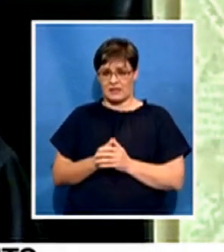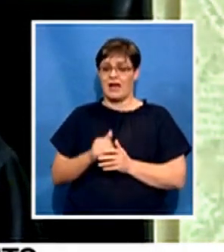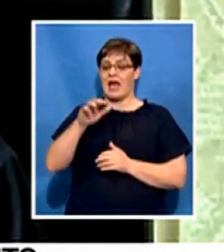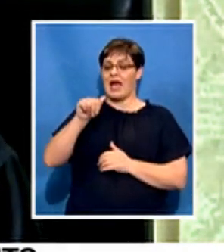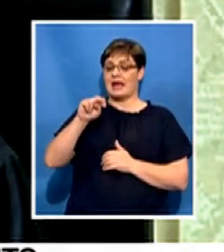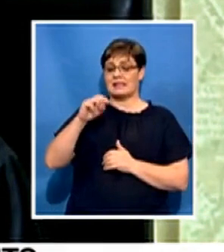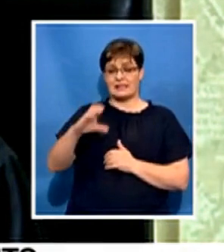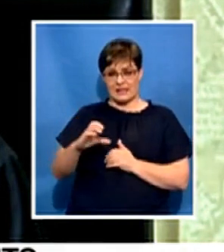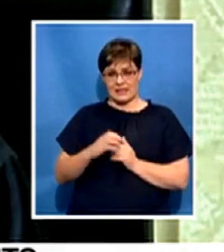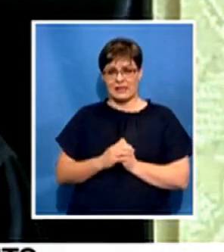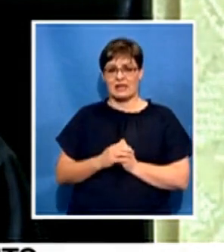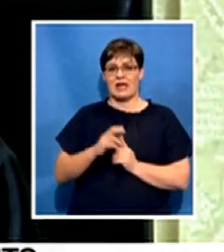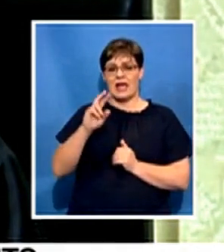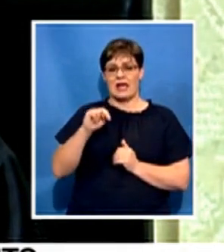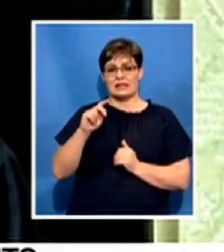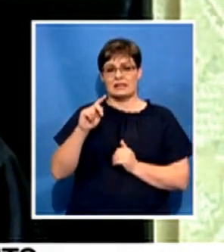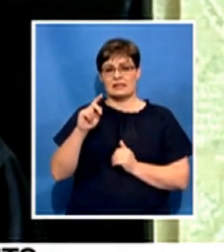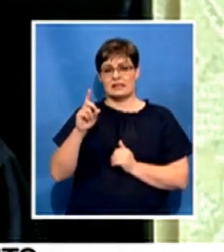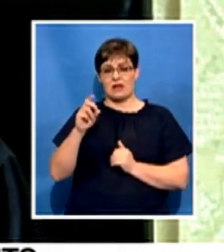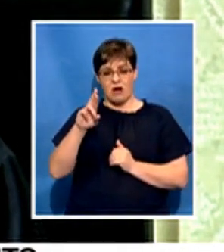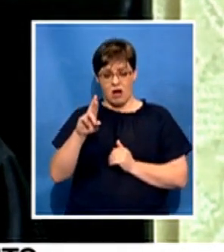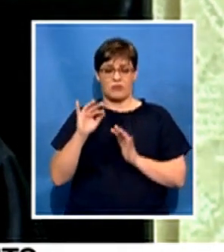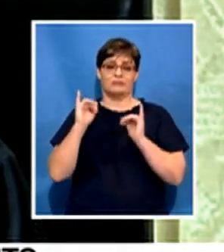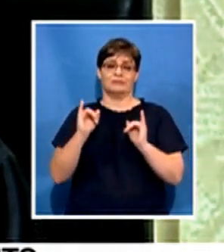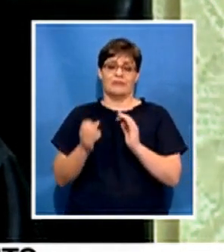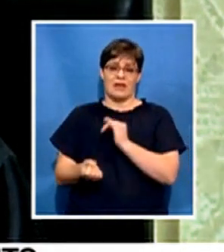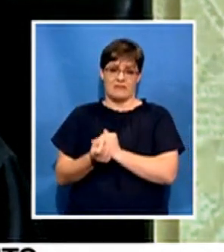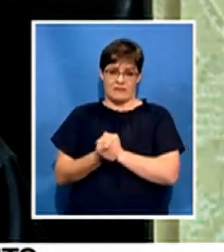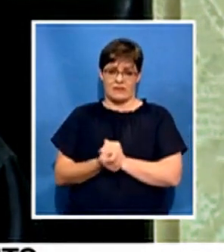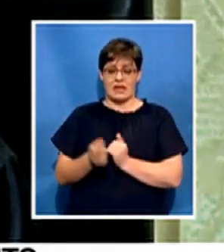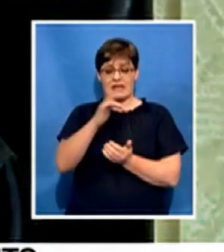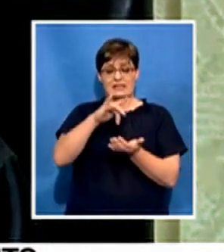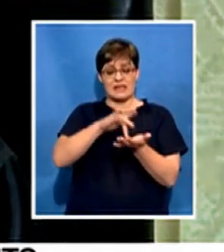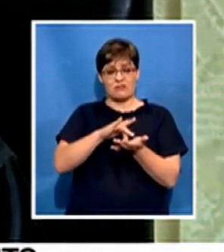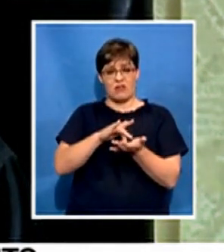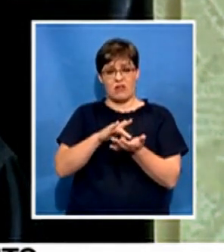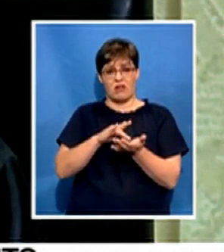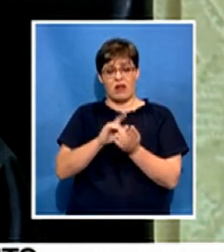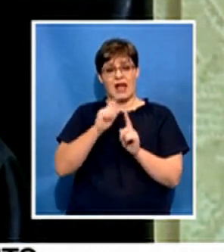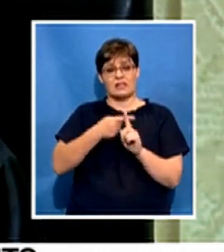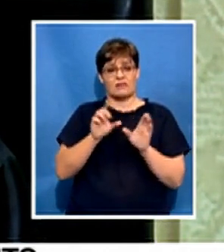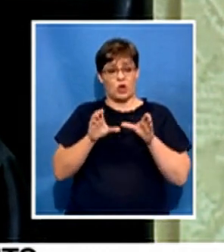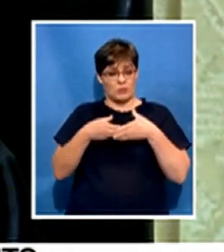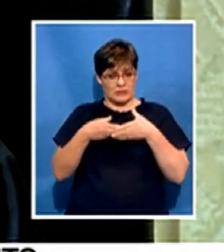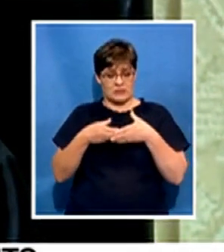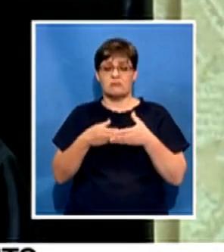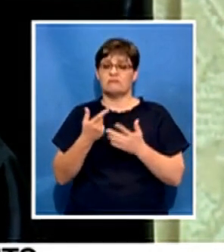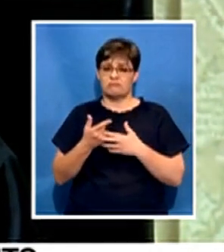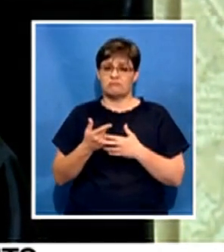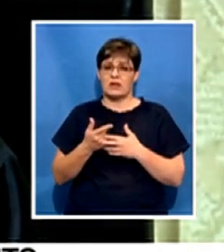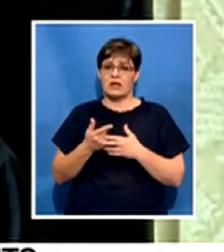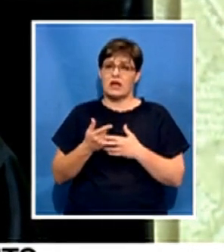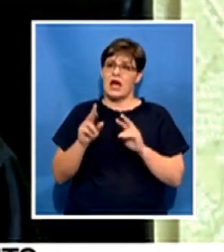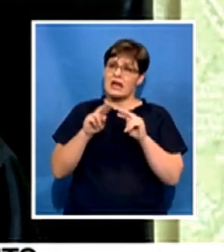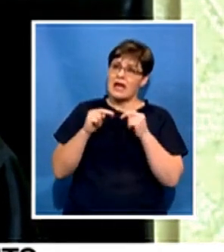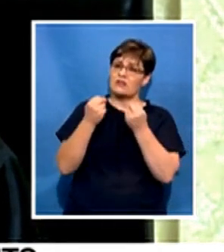crisis, the Central Executive Committee concluded that our national democratic revolution has entered